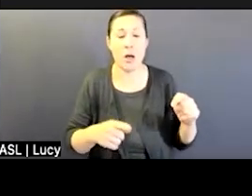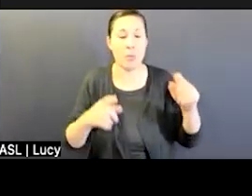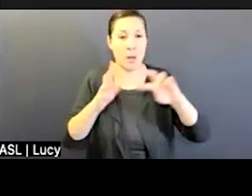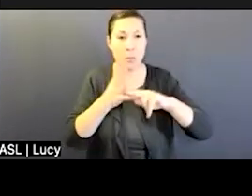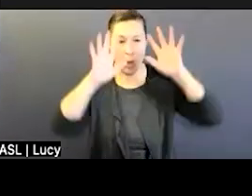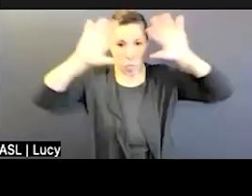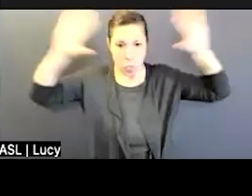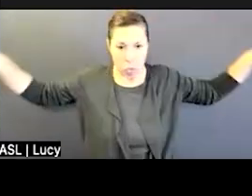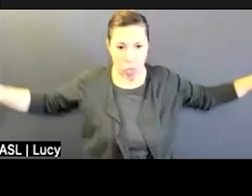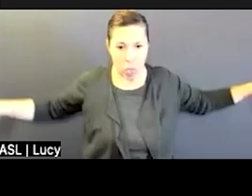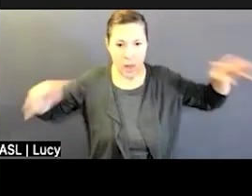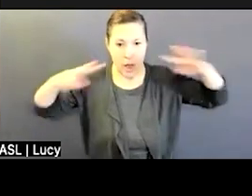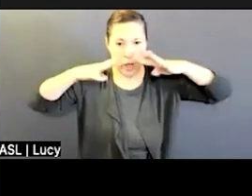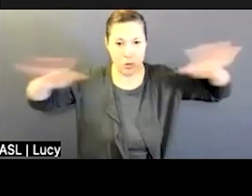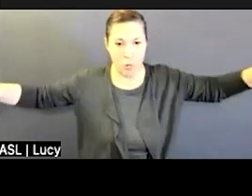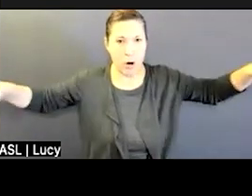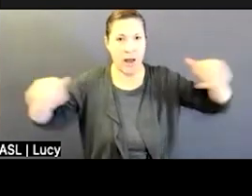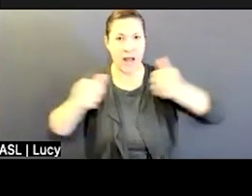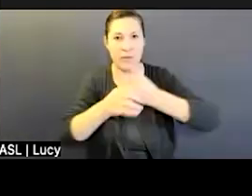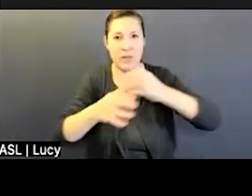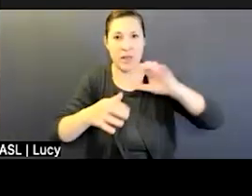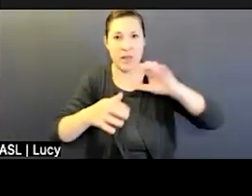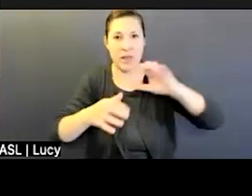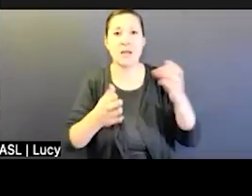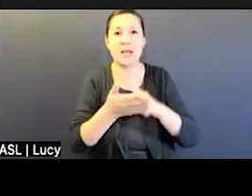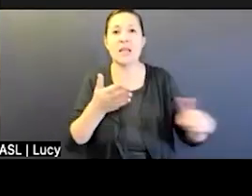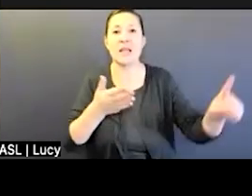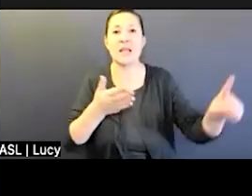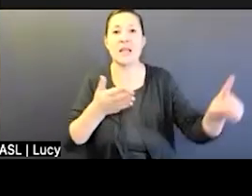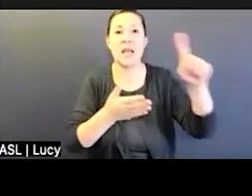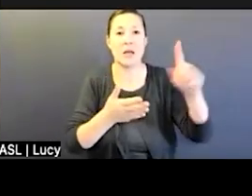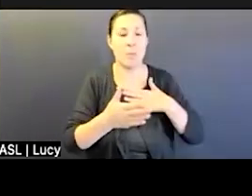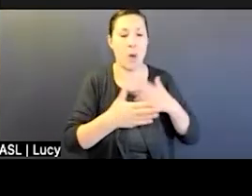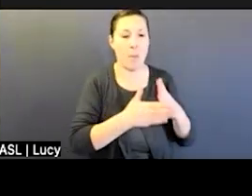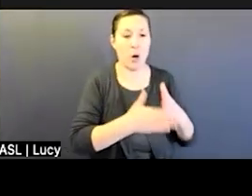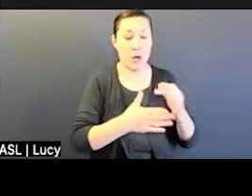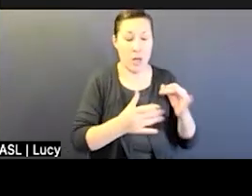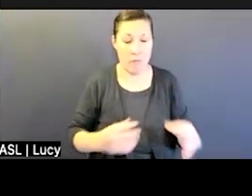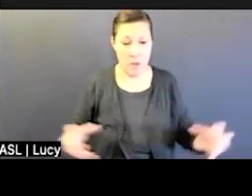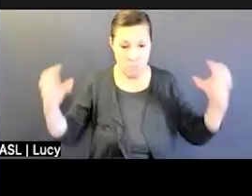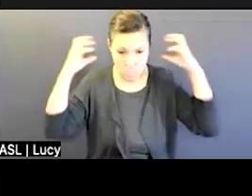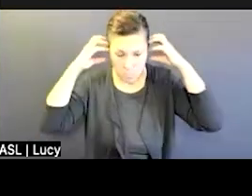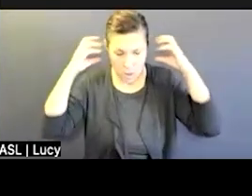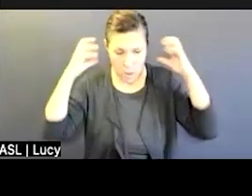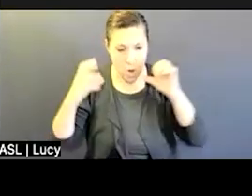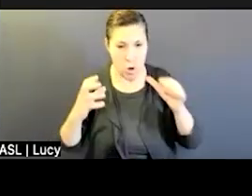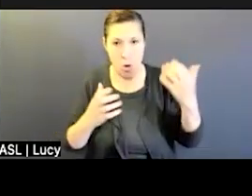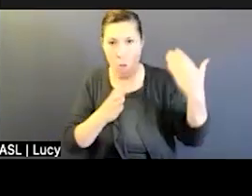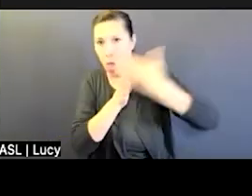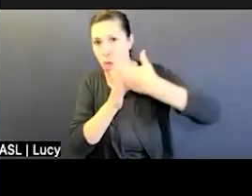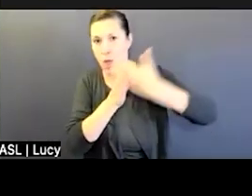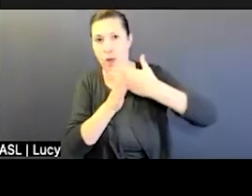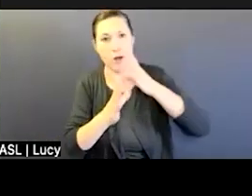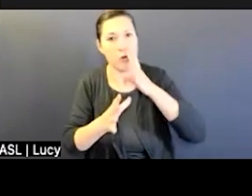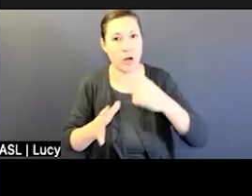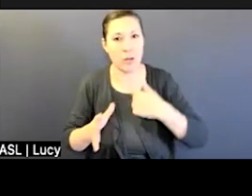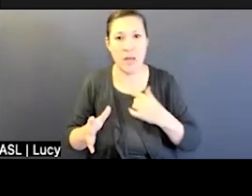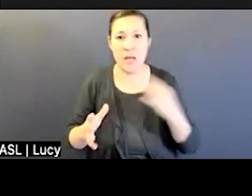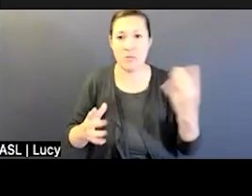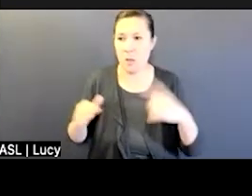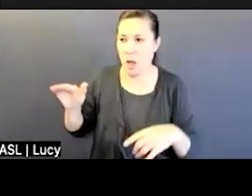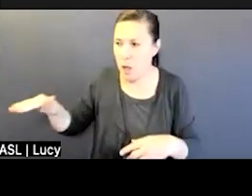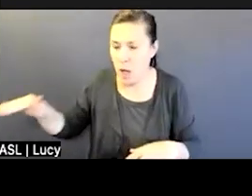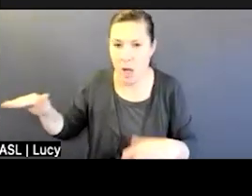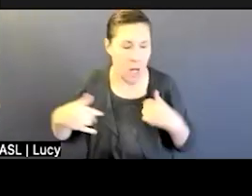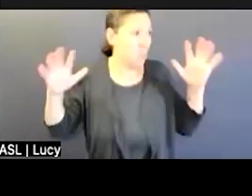lot of big projects in mind. So I'm going to tell my partner, please, if I have my headphones on, don't talk to me. Because if someone comes and taps me on the shoulder, I will jump a